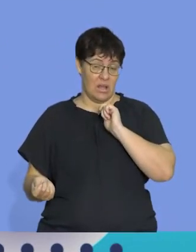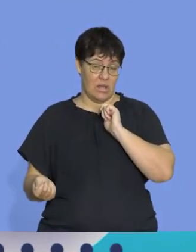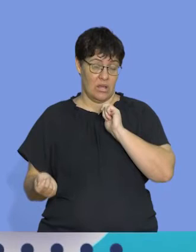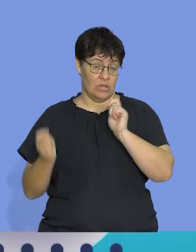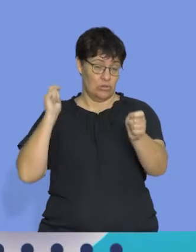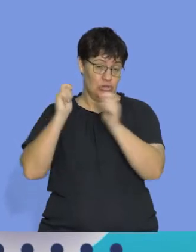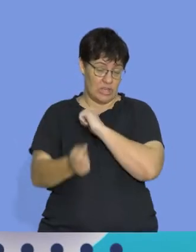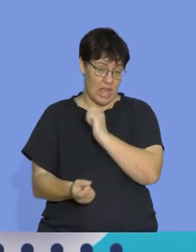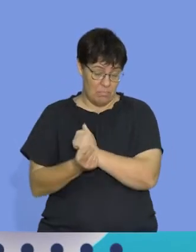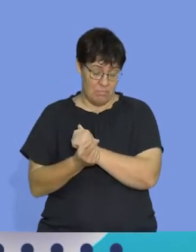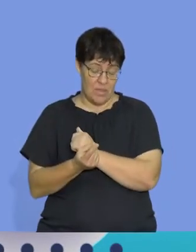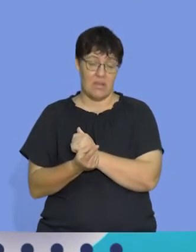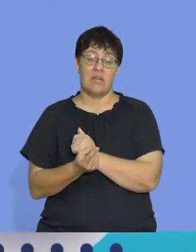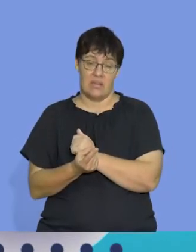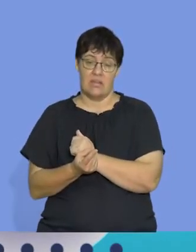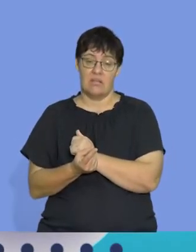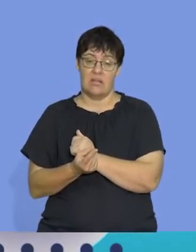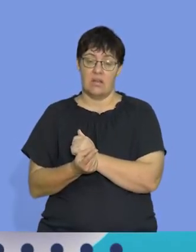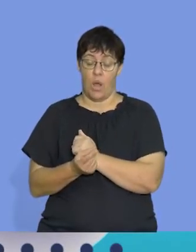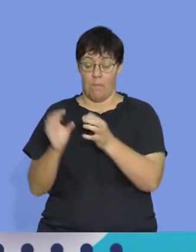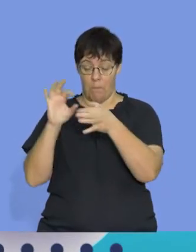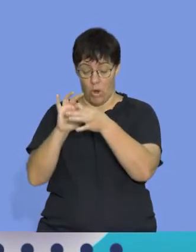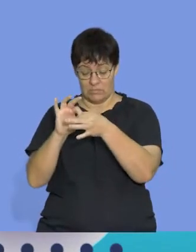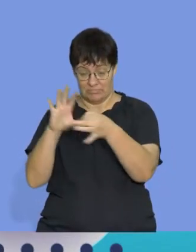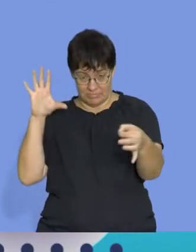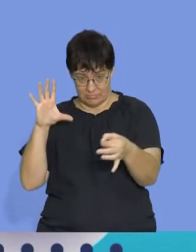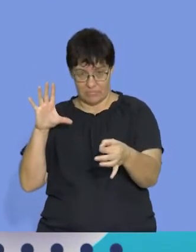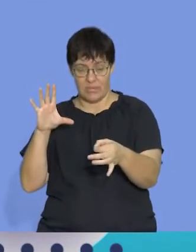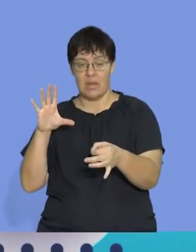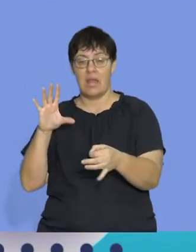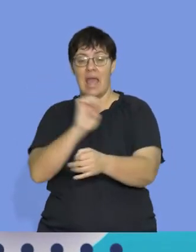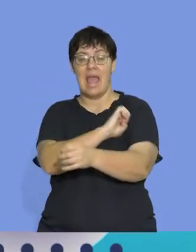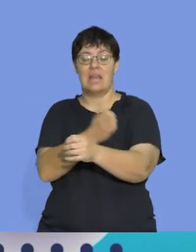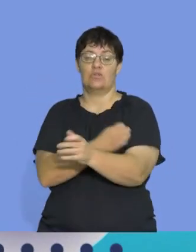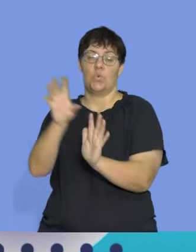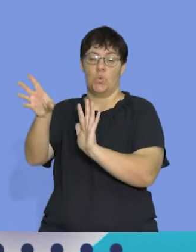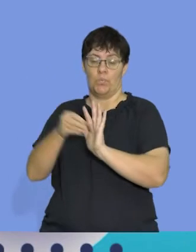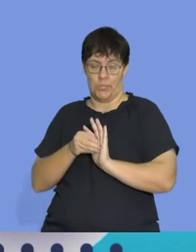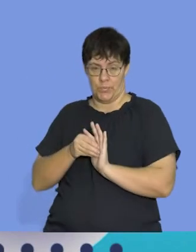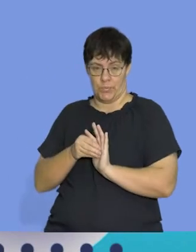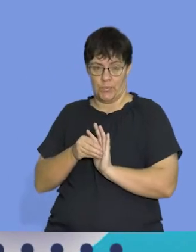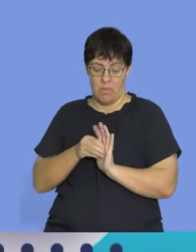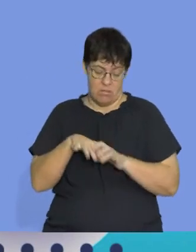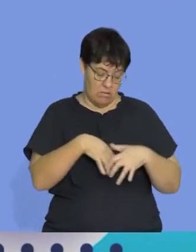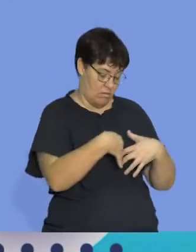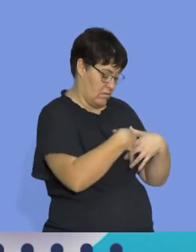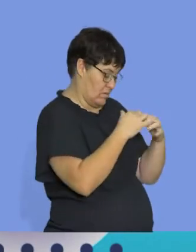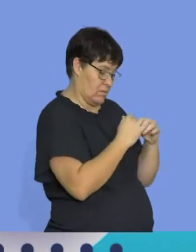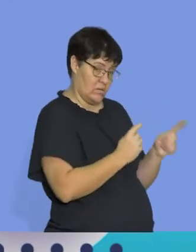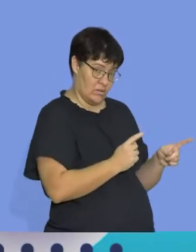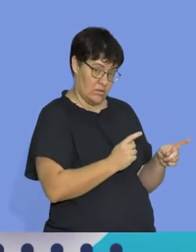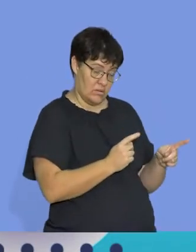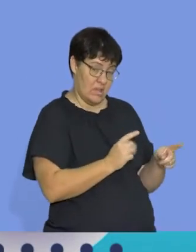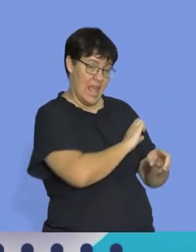absorbed to break existing bond. At the same time, after that, when we form new bonds or new substances, energy is released.